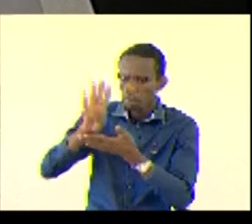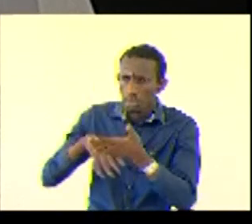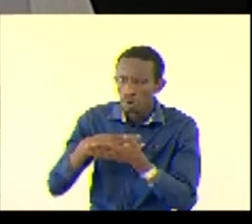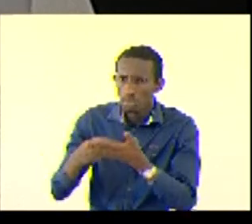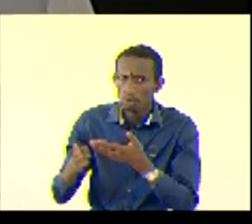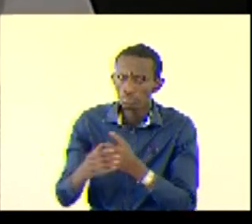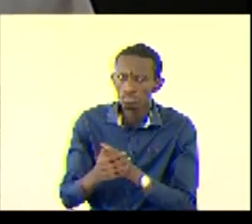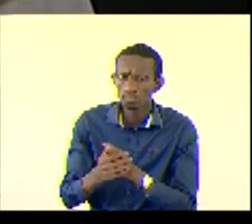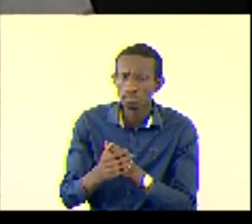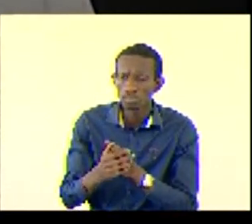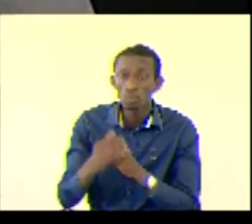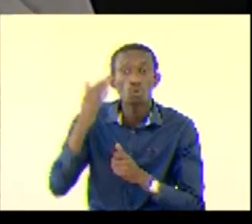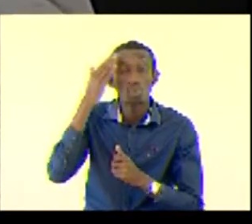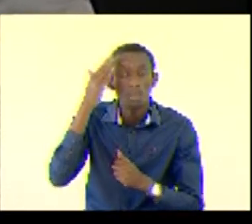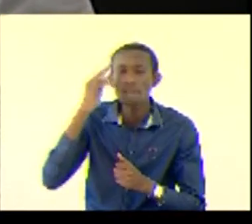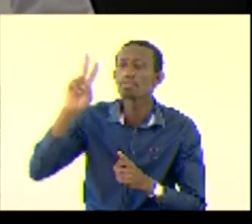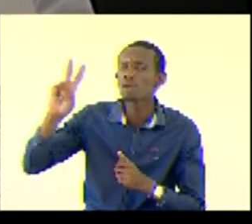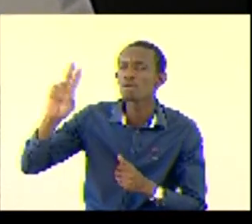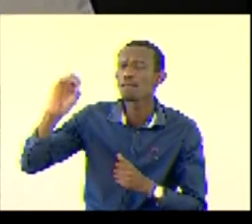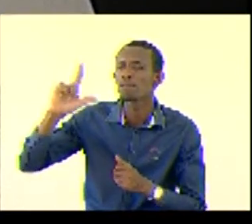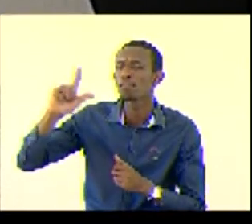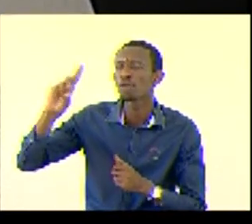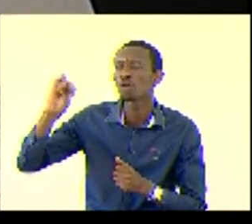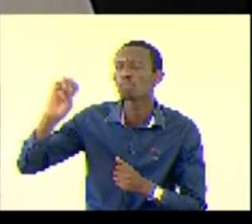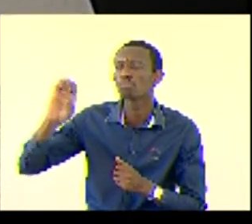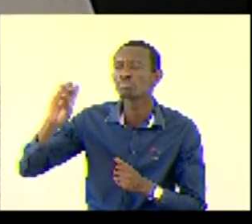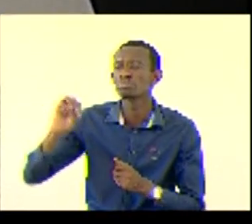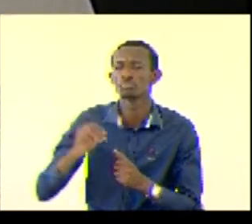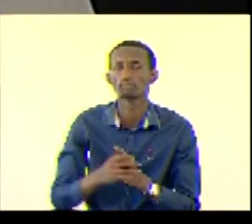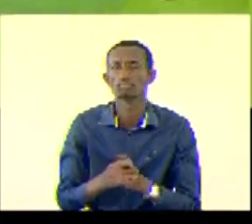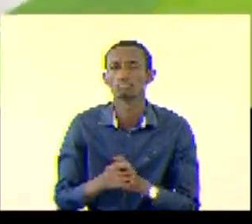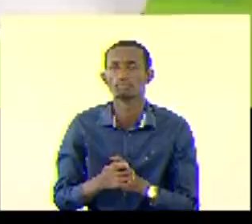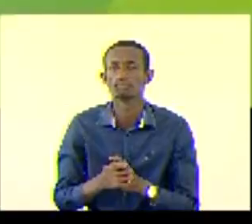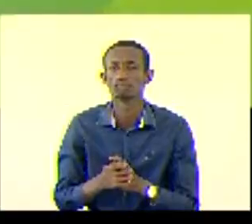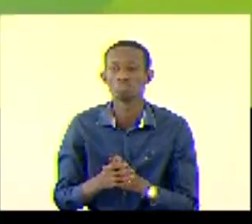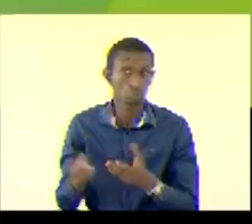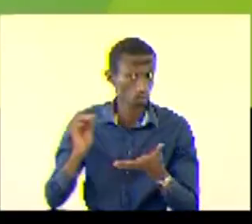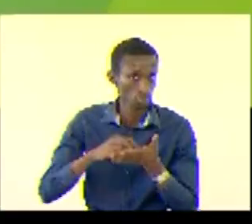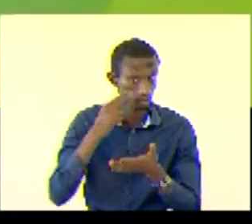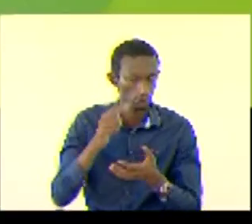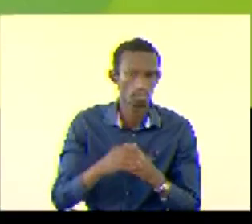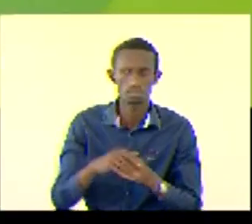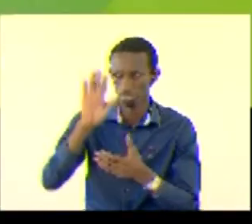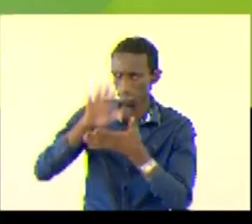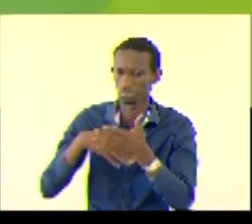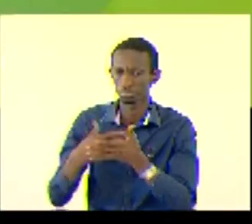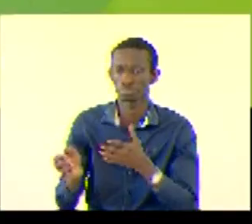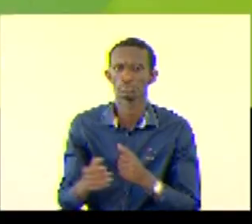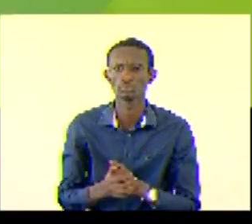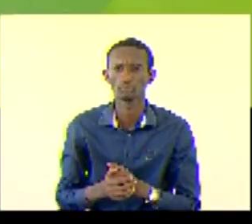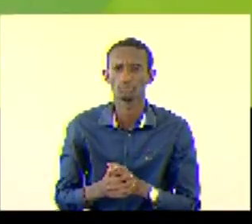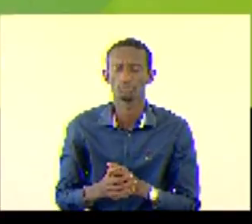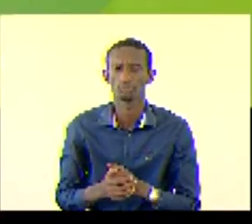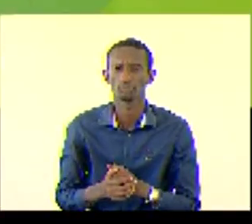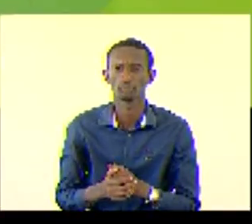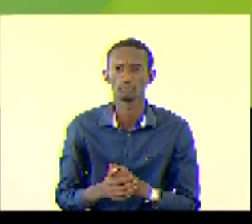produced before 35 seconds. So moving down to the graph, before 35,